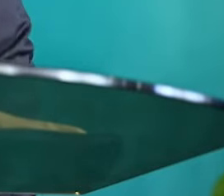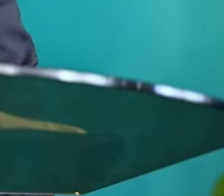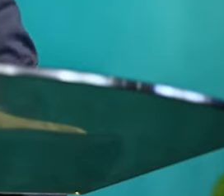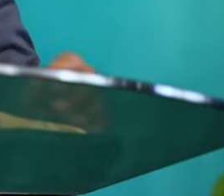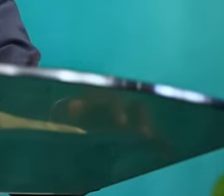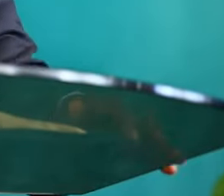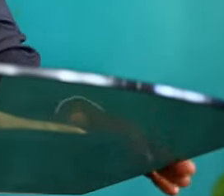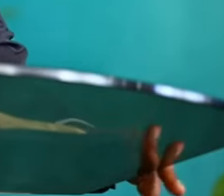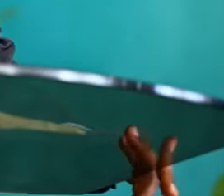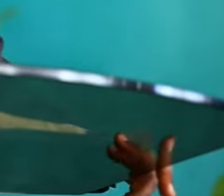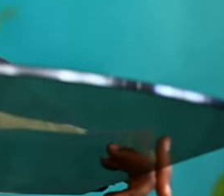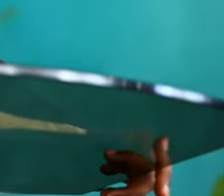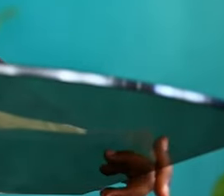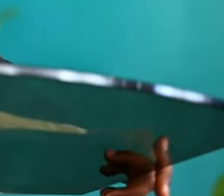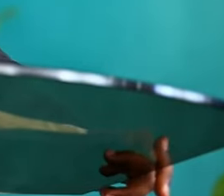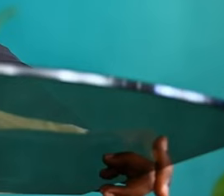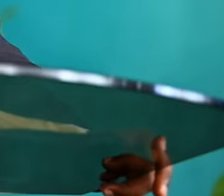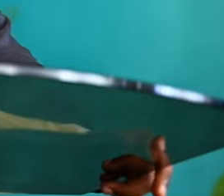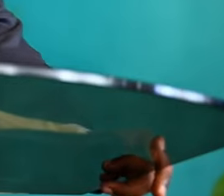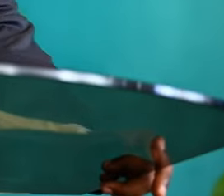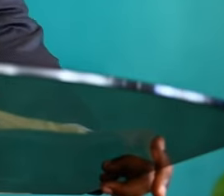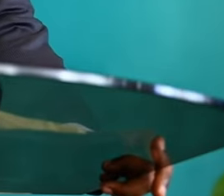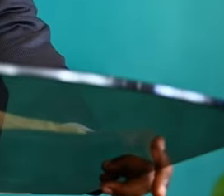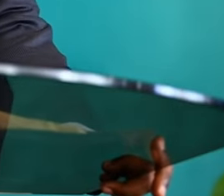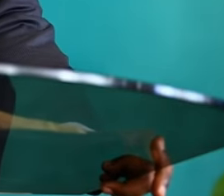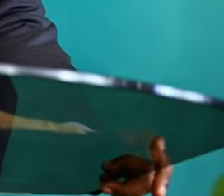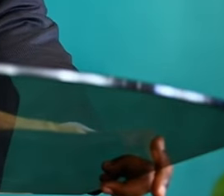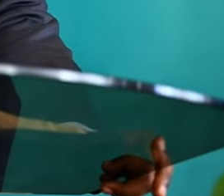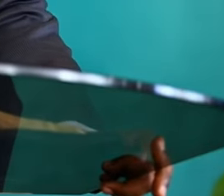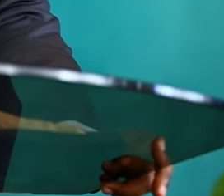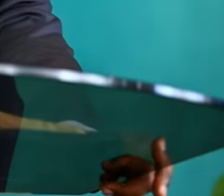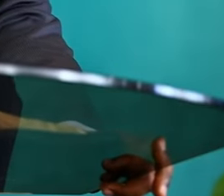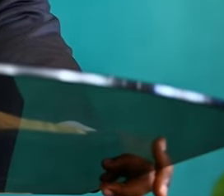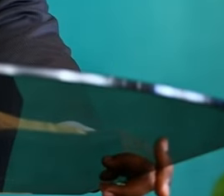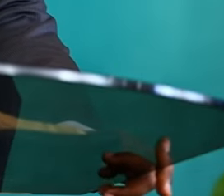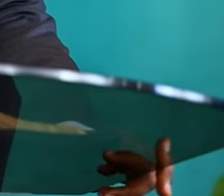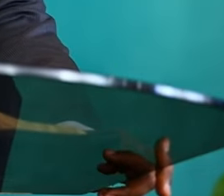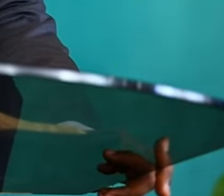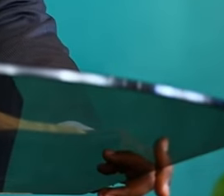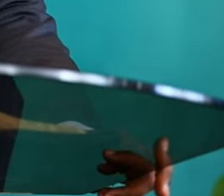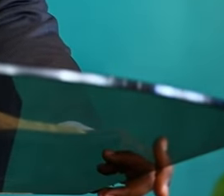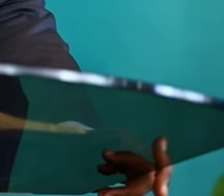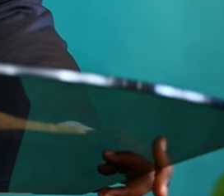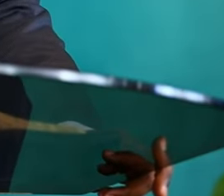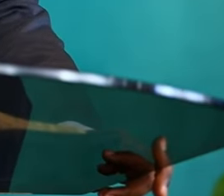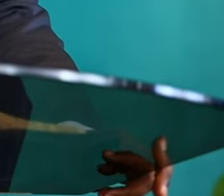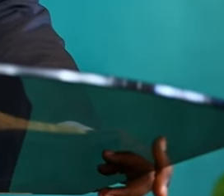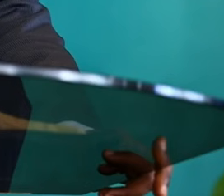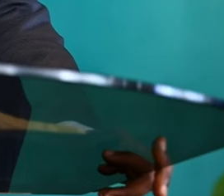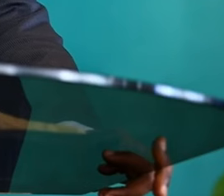task ahead. But they're just a few good men. And sometimes it's good to put the Lord to